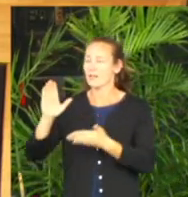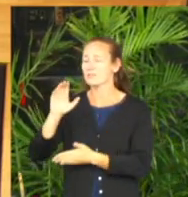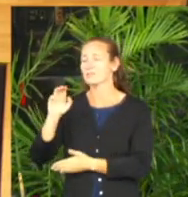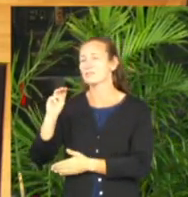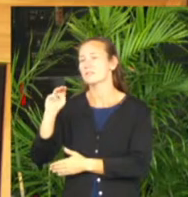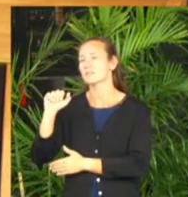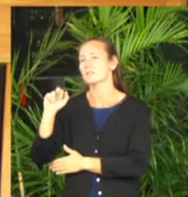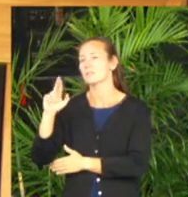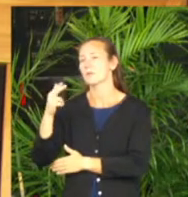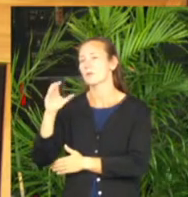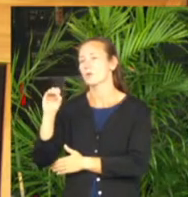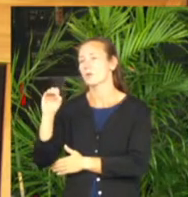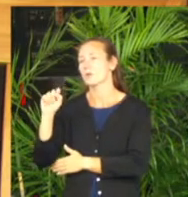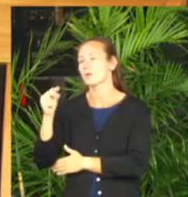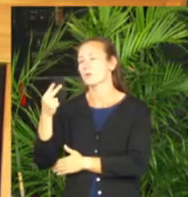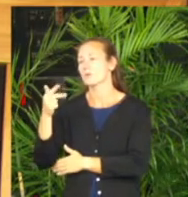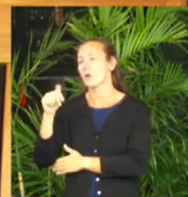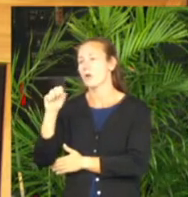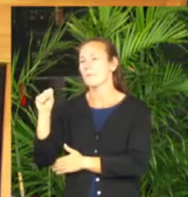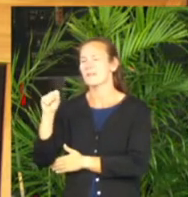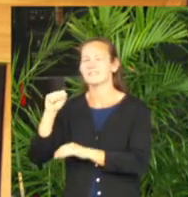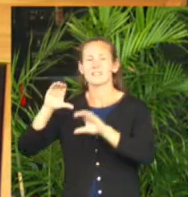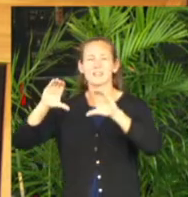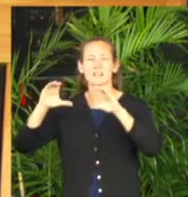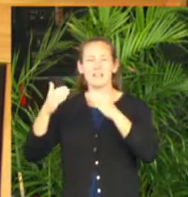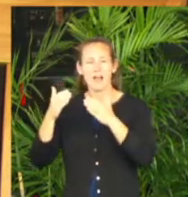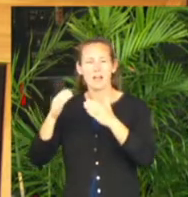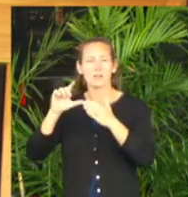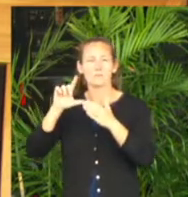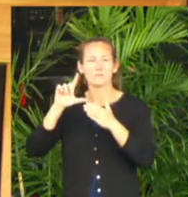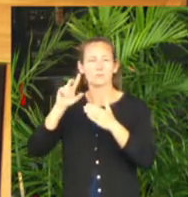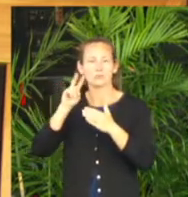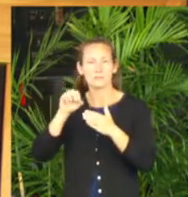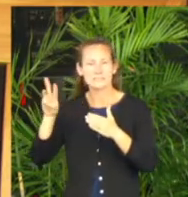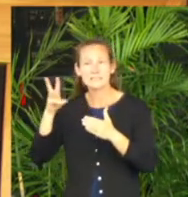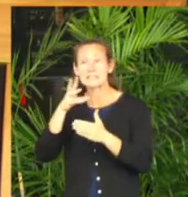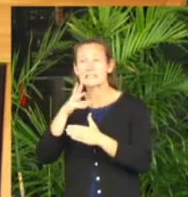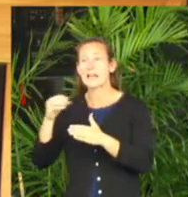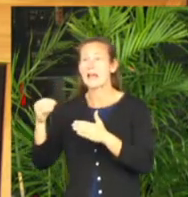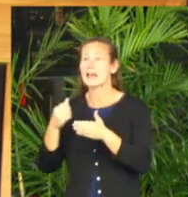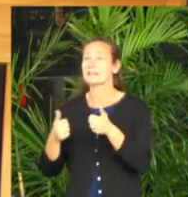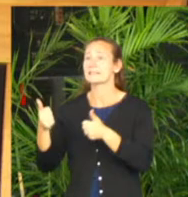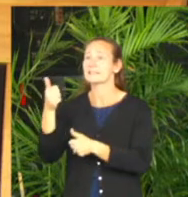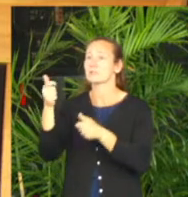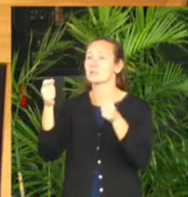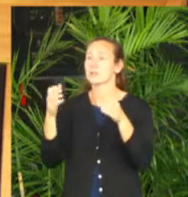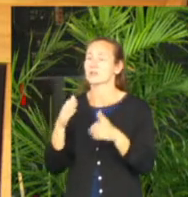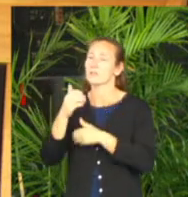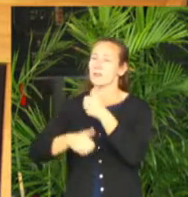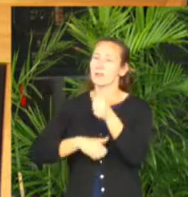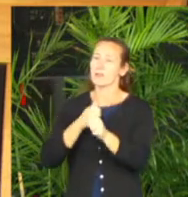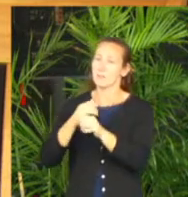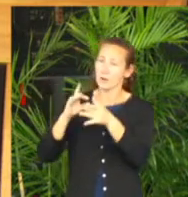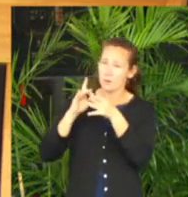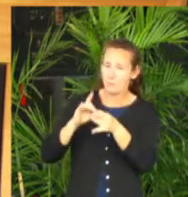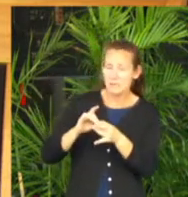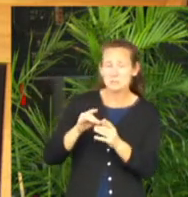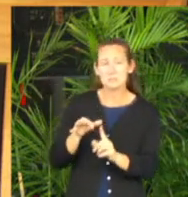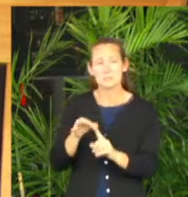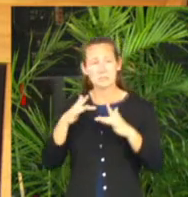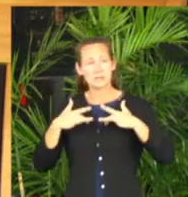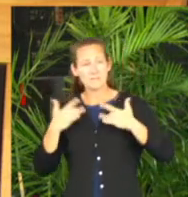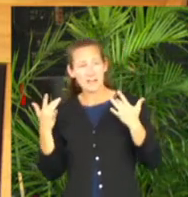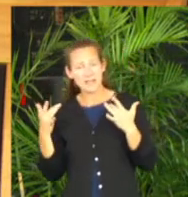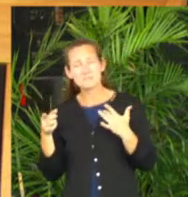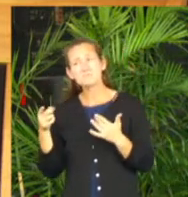Thomas, class of 2006 and Senior Director of Alumni Relations and Special Events, wishes